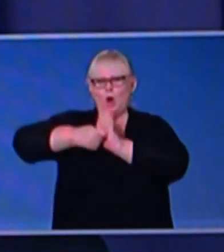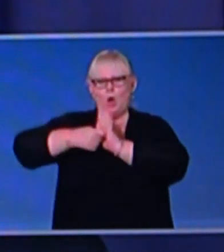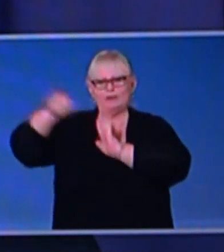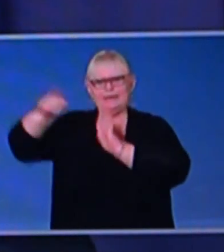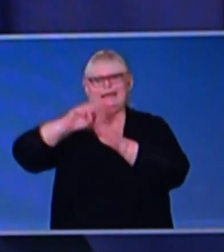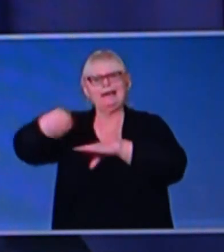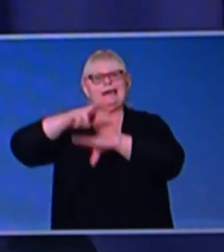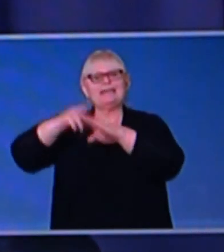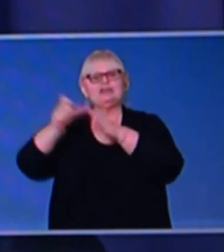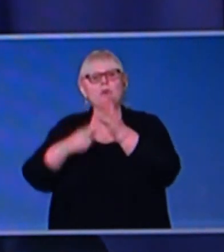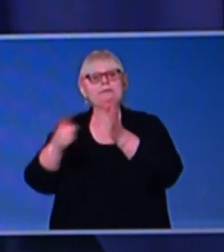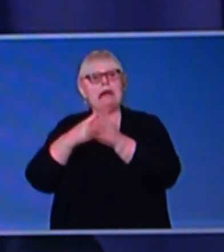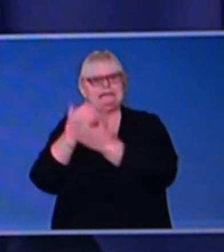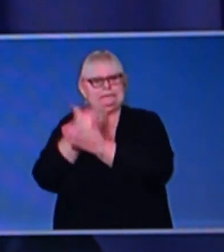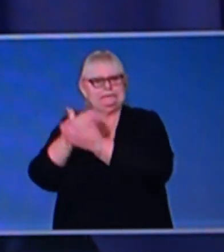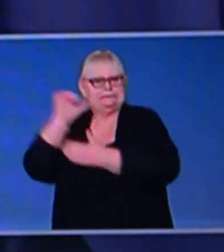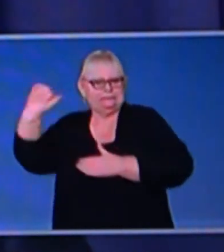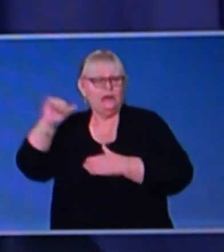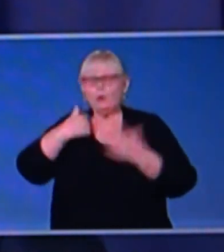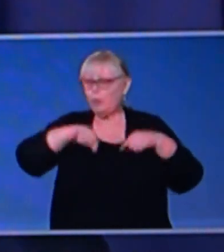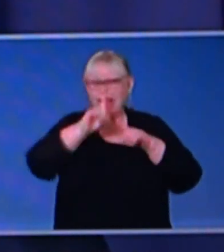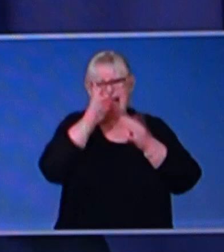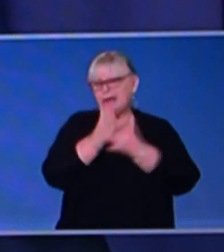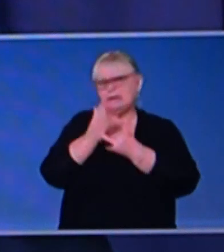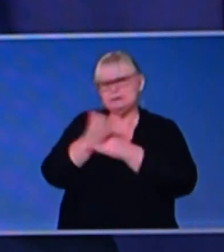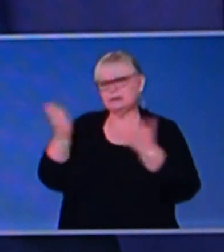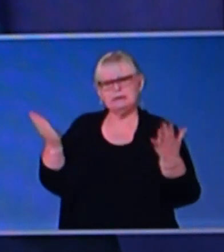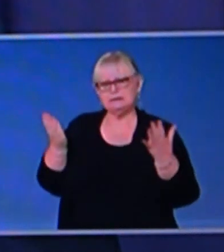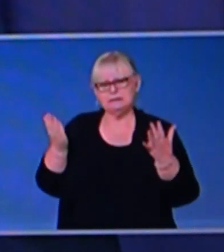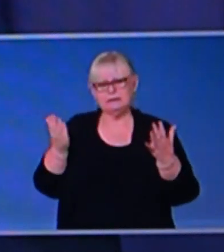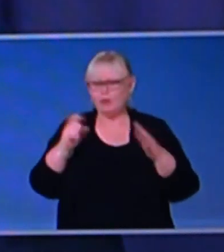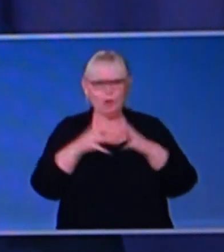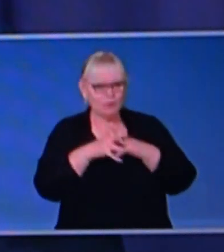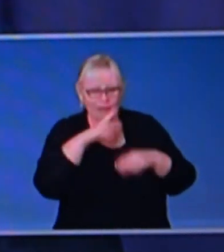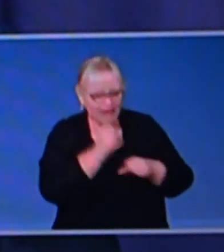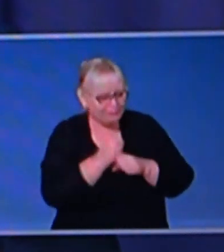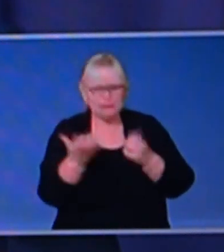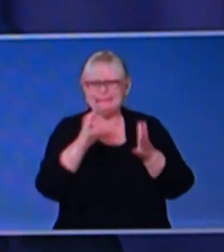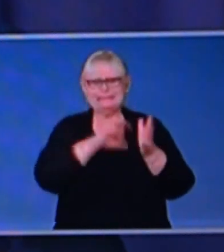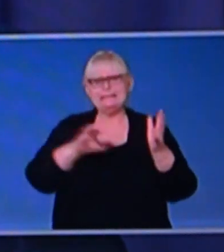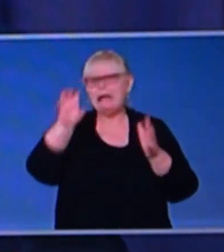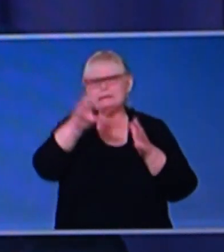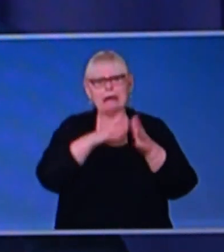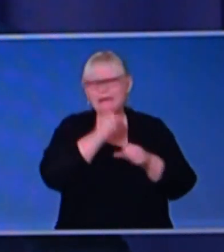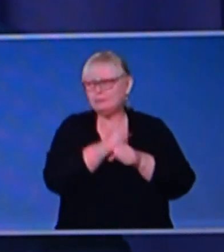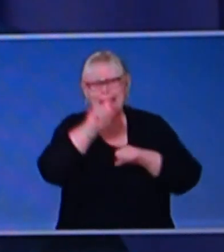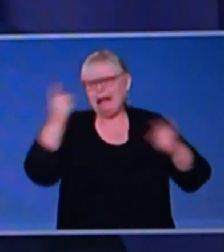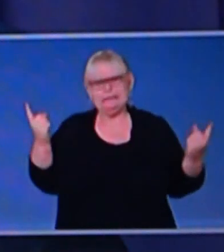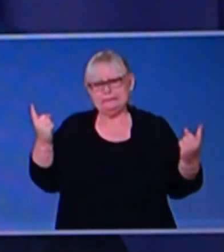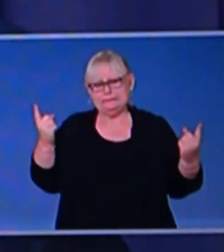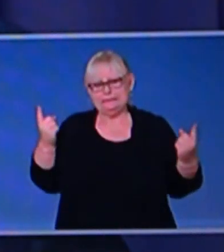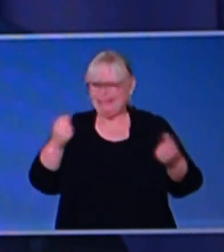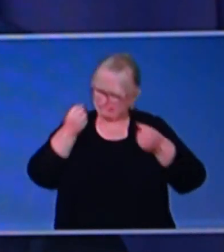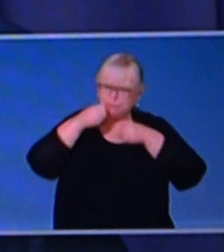Data Store. And as you know, that is not information that is available to the Commonwealth Government or the state governments. That is the protection we have put in